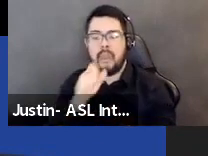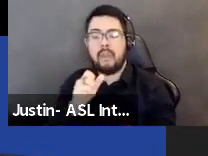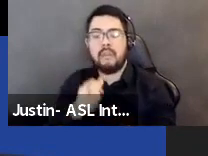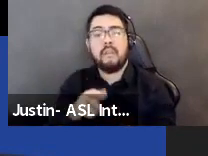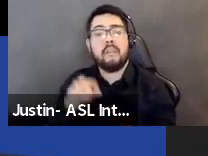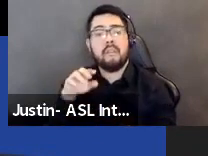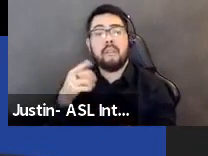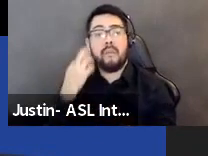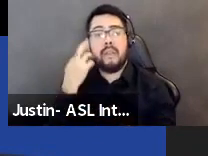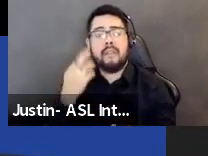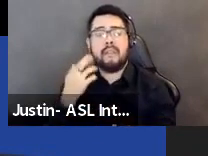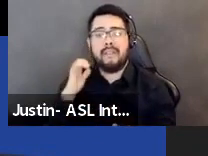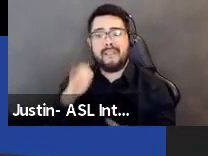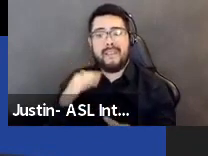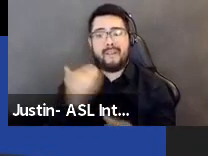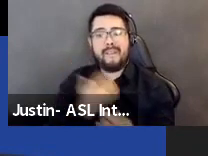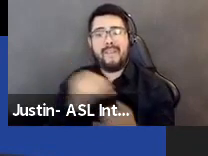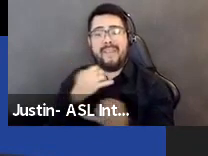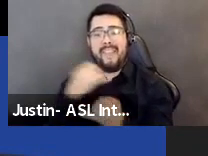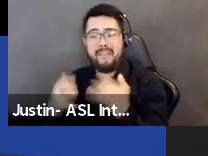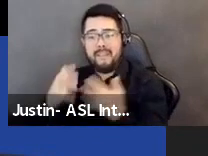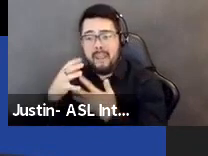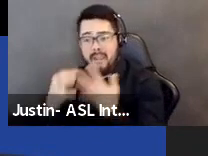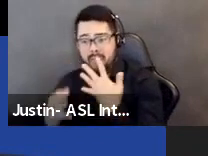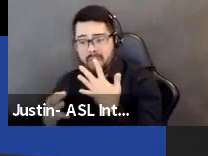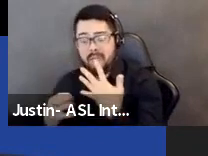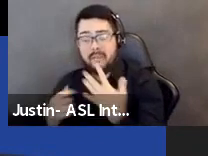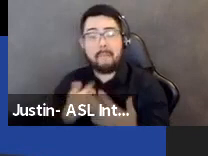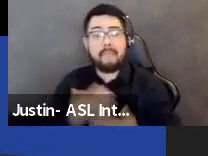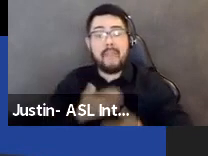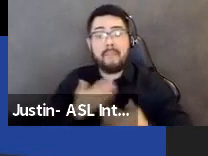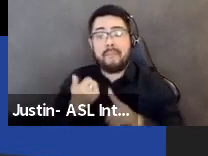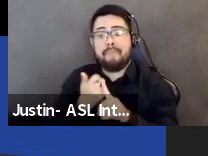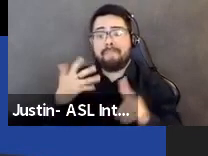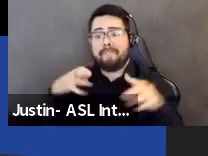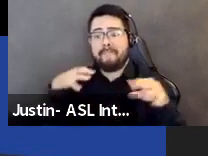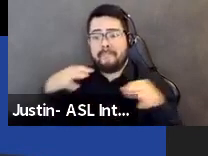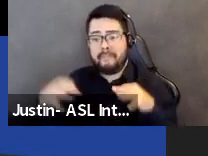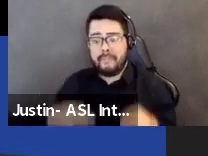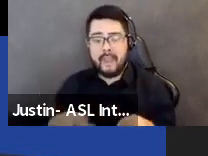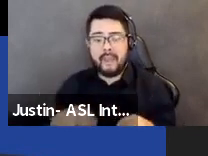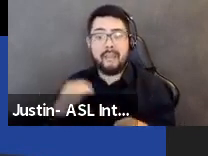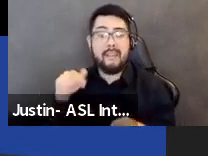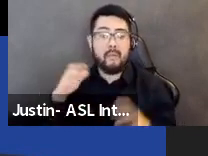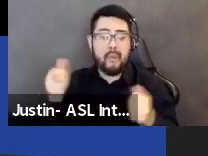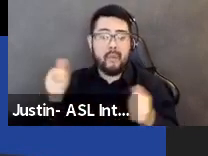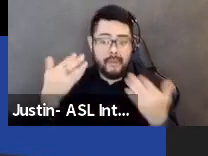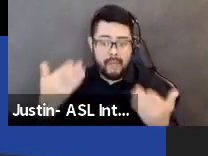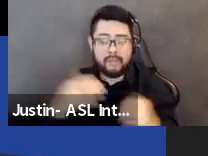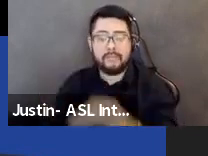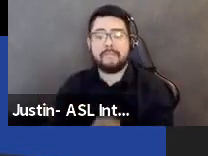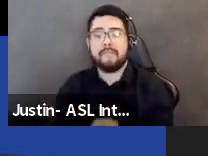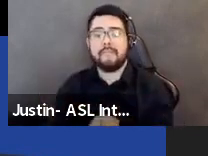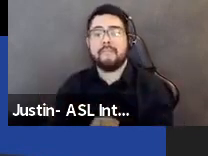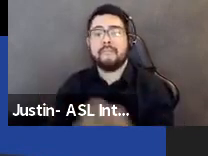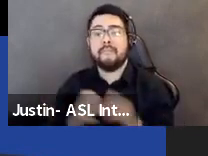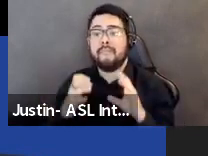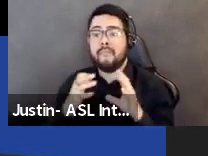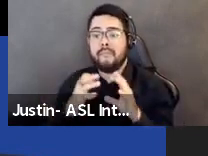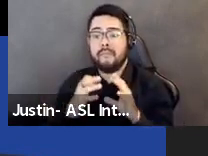option of last resort i am happy to explain the process by which this recommendation was made